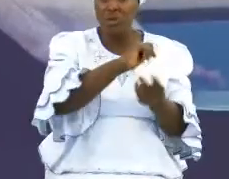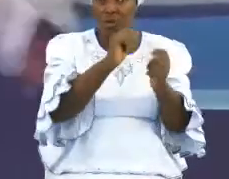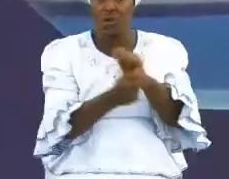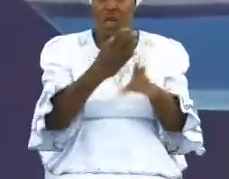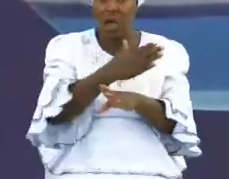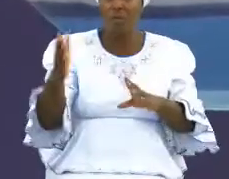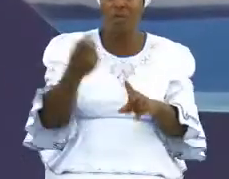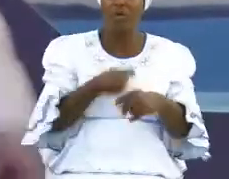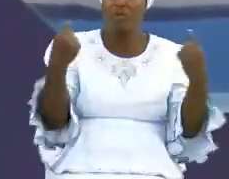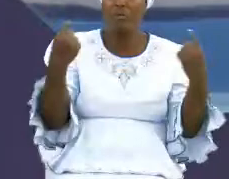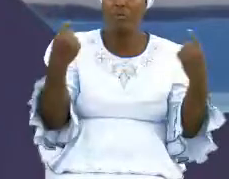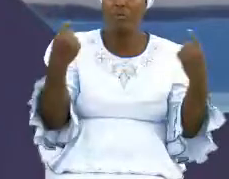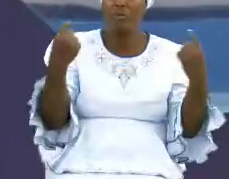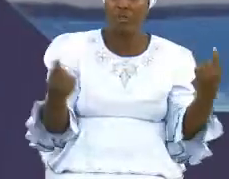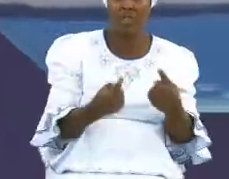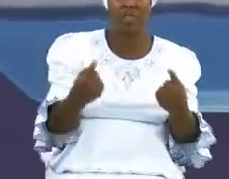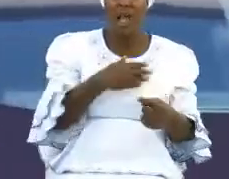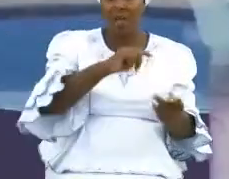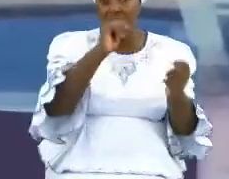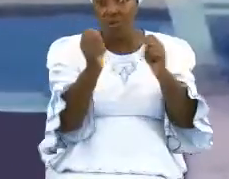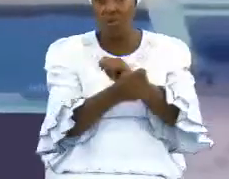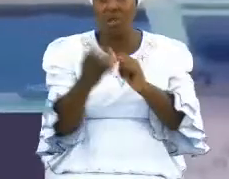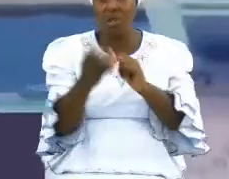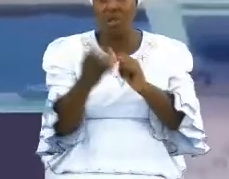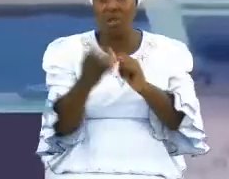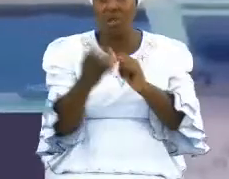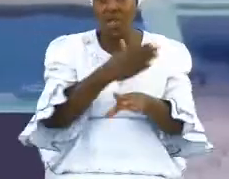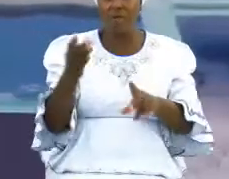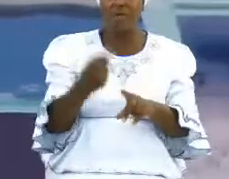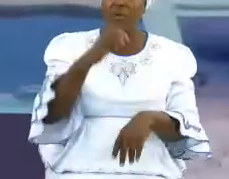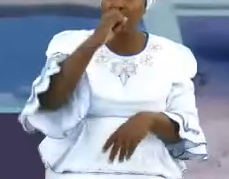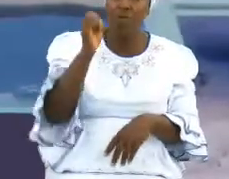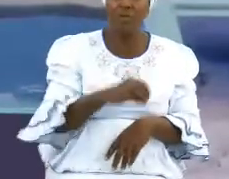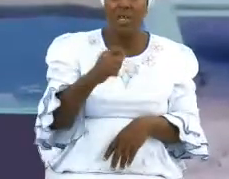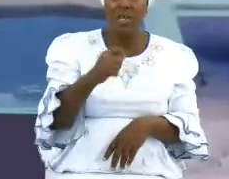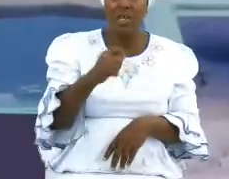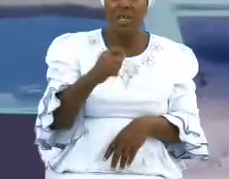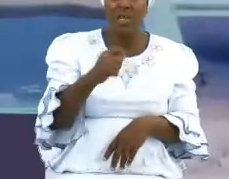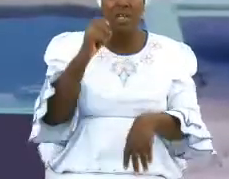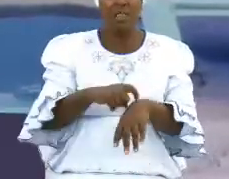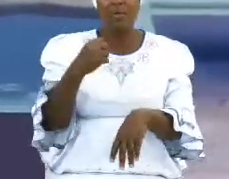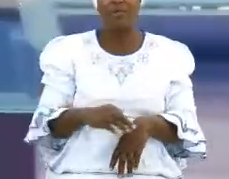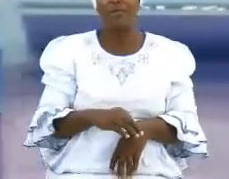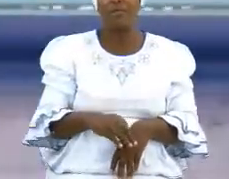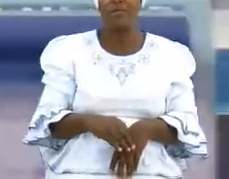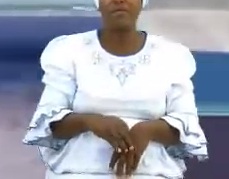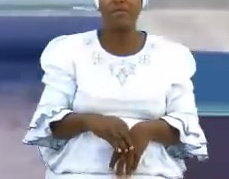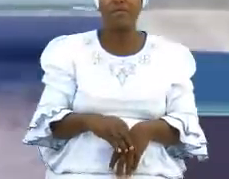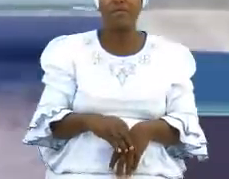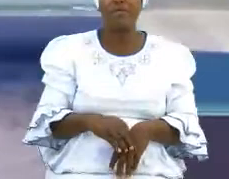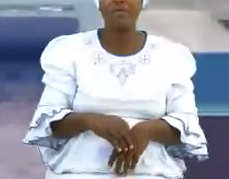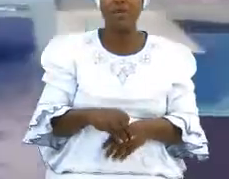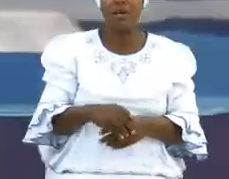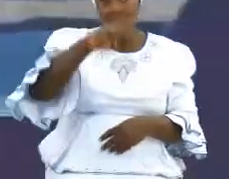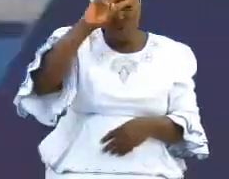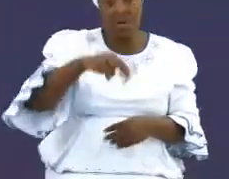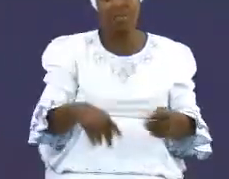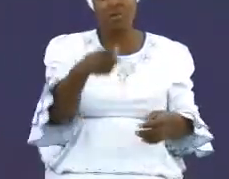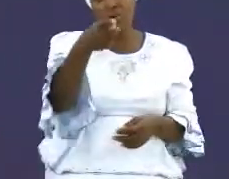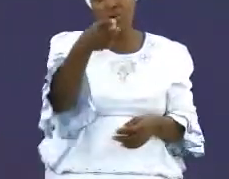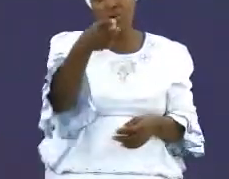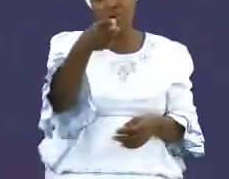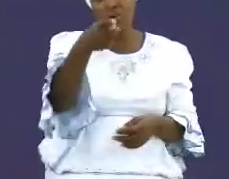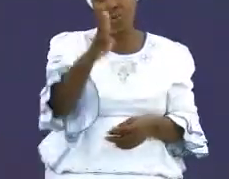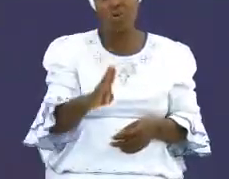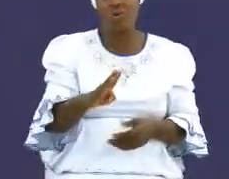iniquity, and turn away from evil. The times of this ignorance God winked at, but now